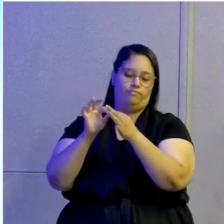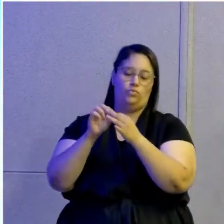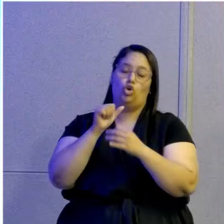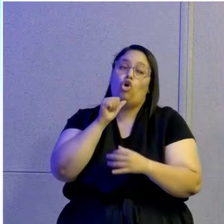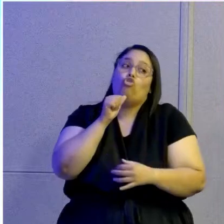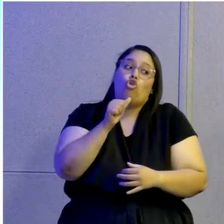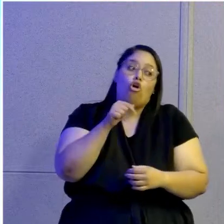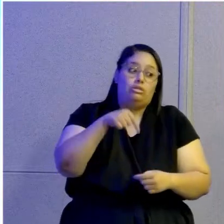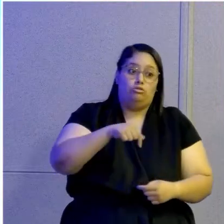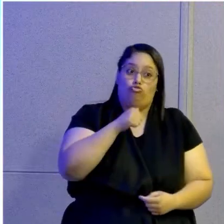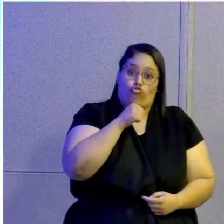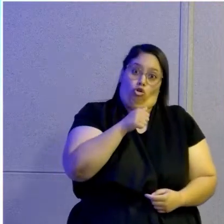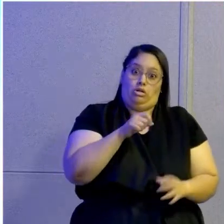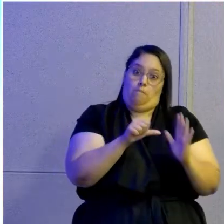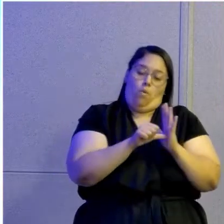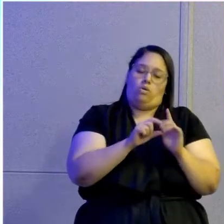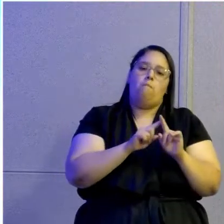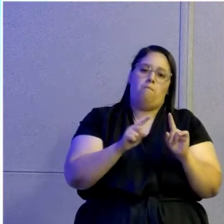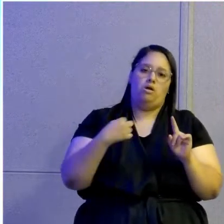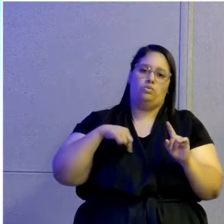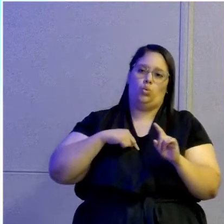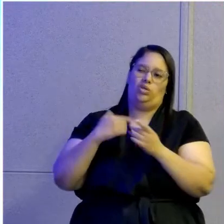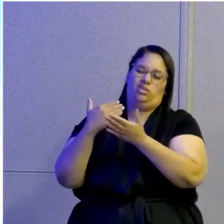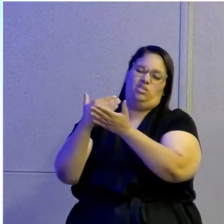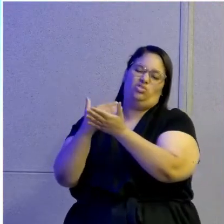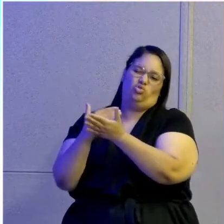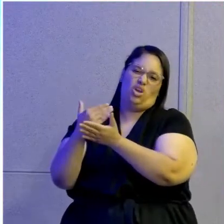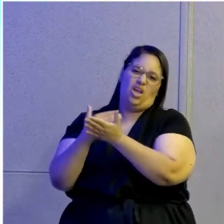say this one is not important, but we share